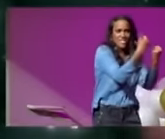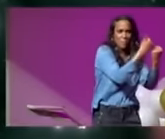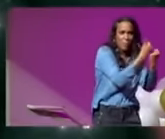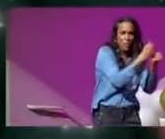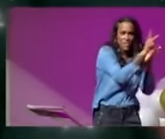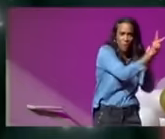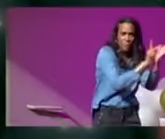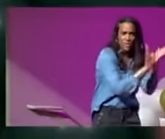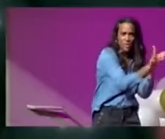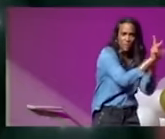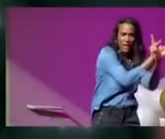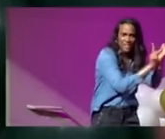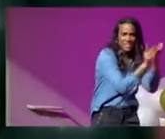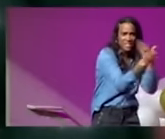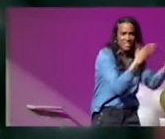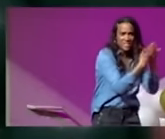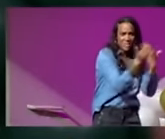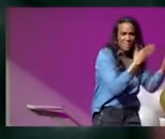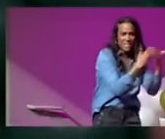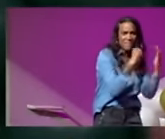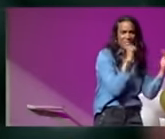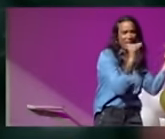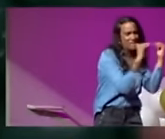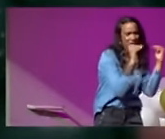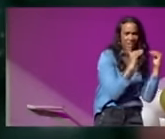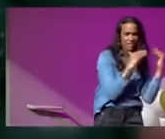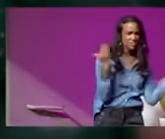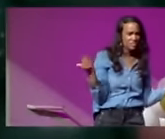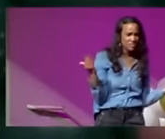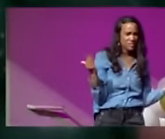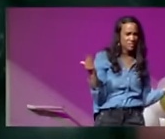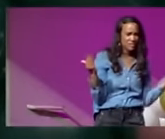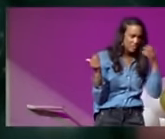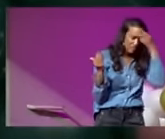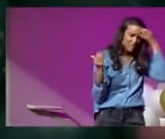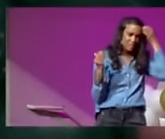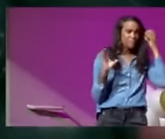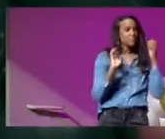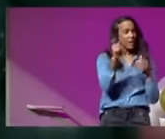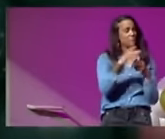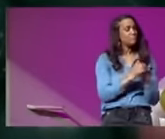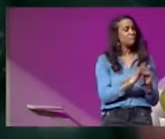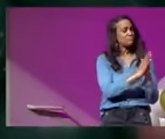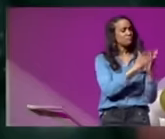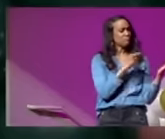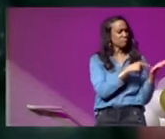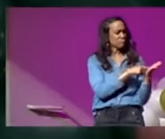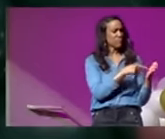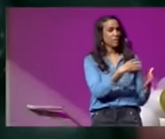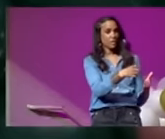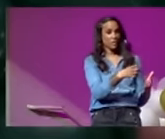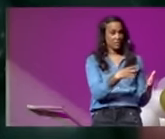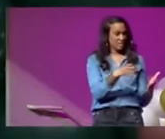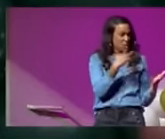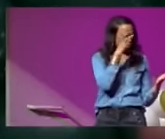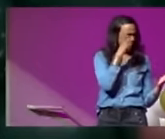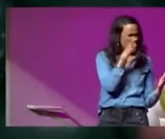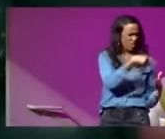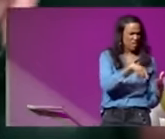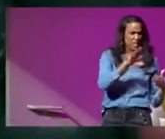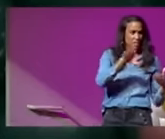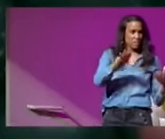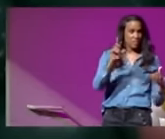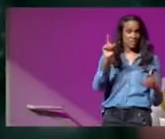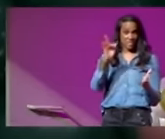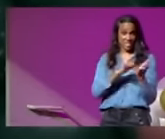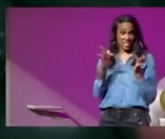that when Herod consults with the preachers say, according to the word, he's to be born in